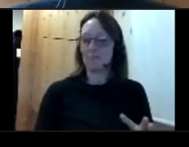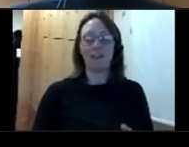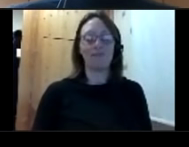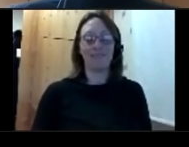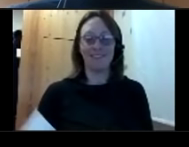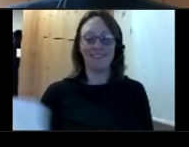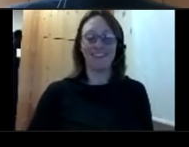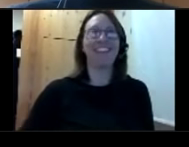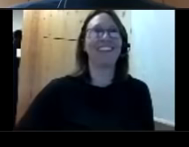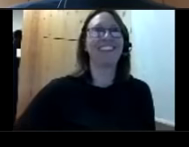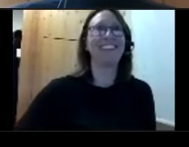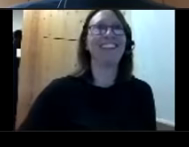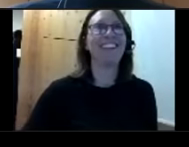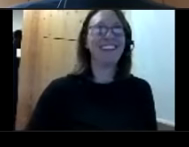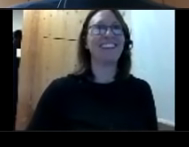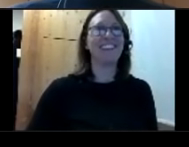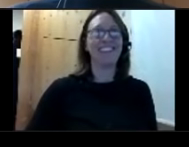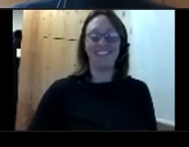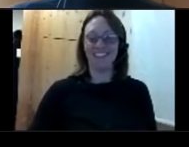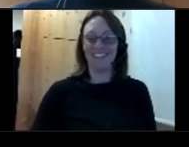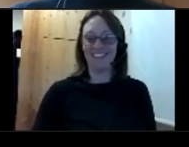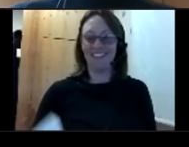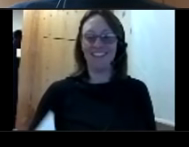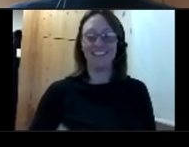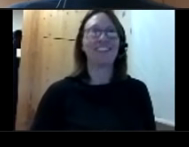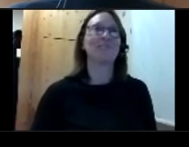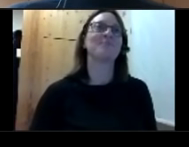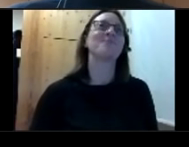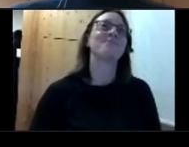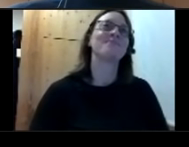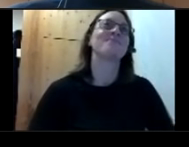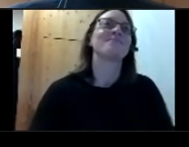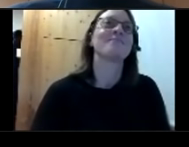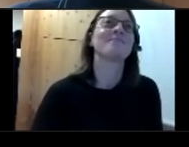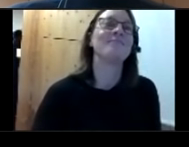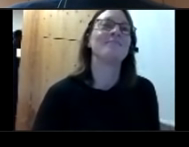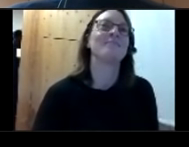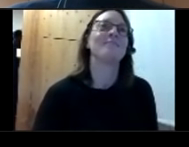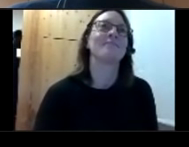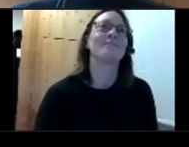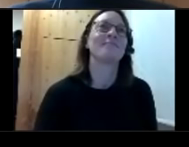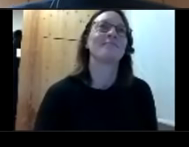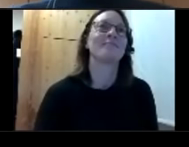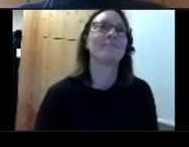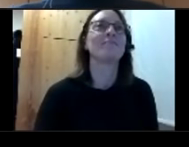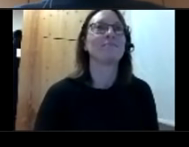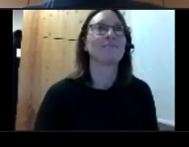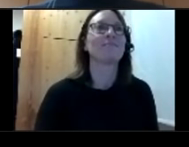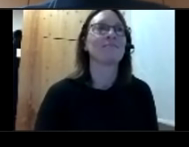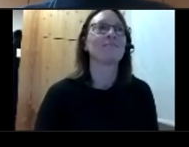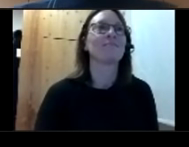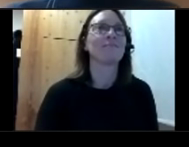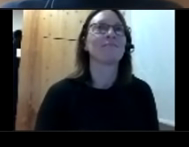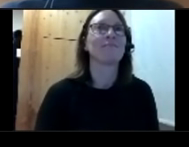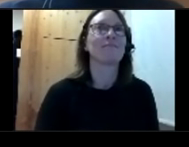we discussed when we talked about what might be in a plan. Obviously, we're at the very foothills of this conversation in lots of ways. So lots of other stuff. I think that's a good